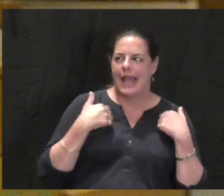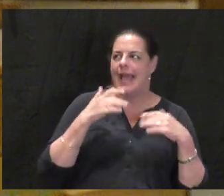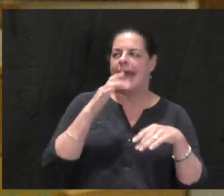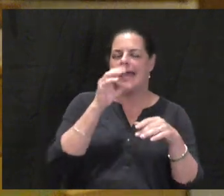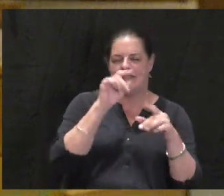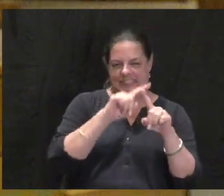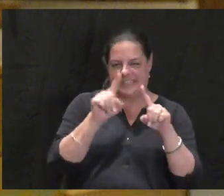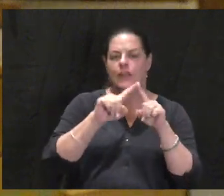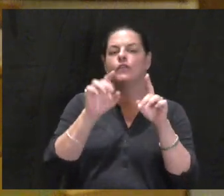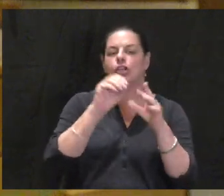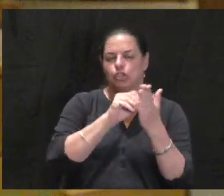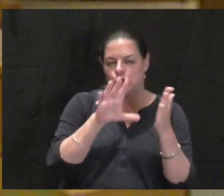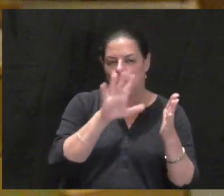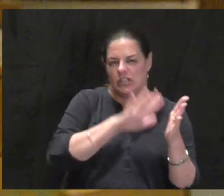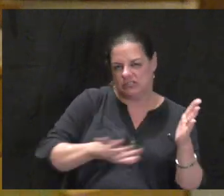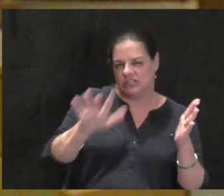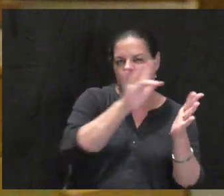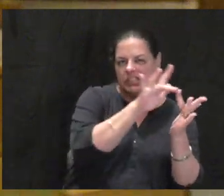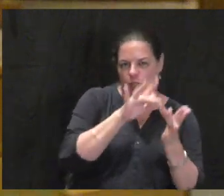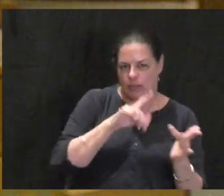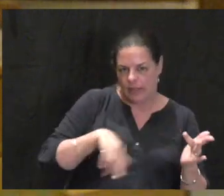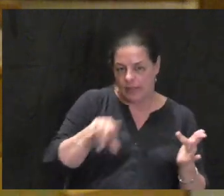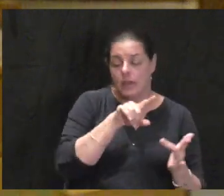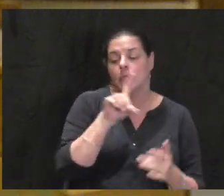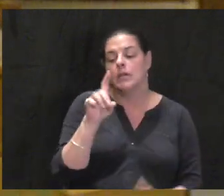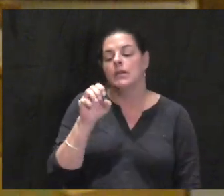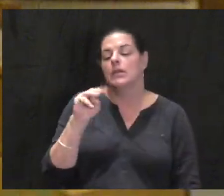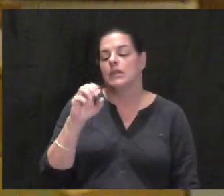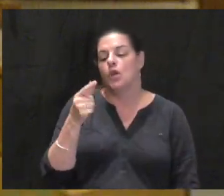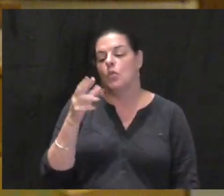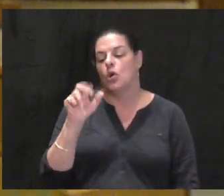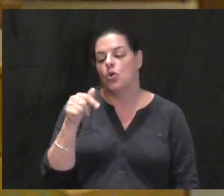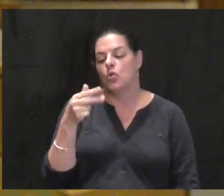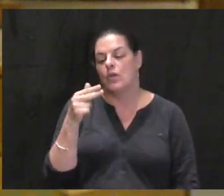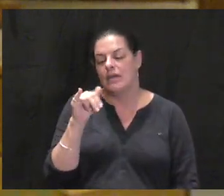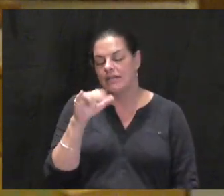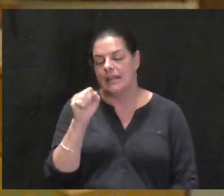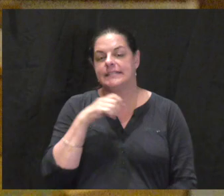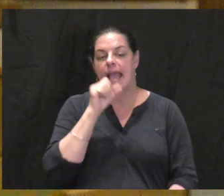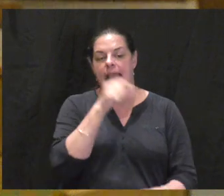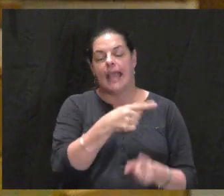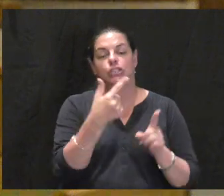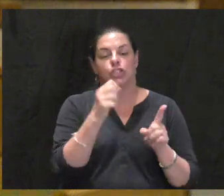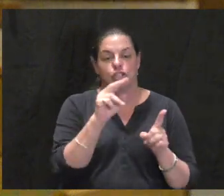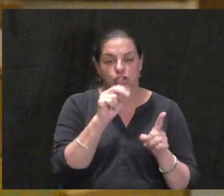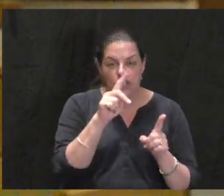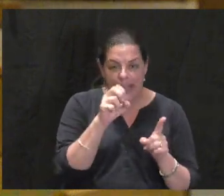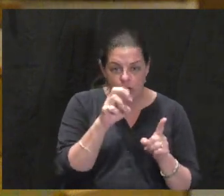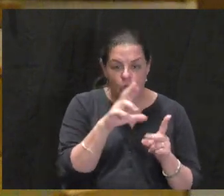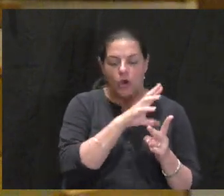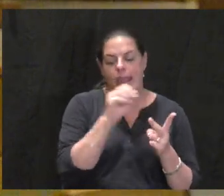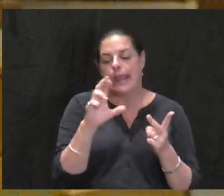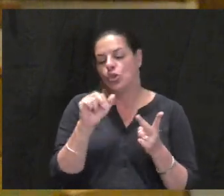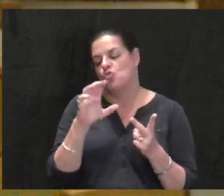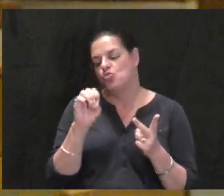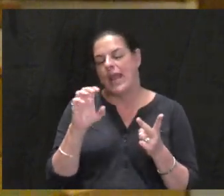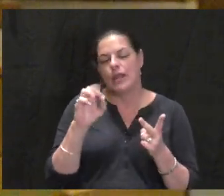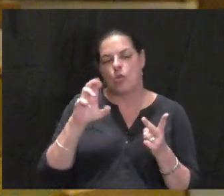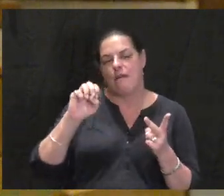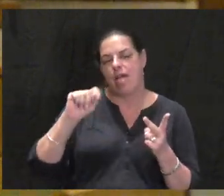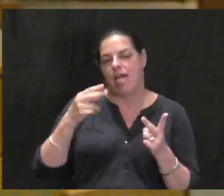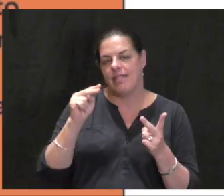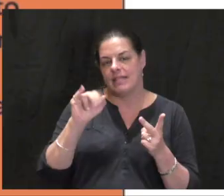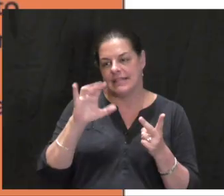areas of focus was. One of the things I learned very quickly is that high need instructional areas, your advanced math,